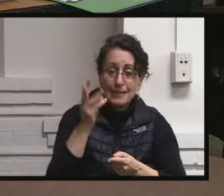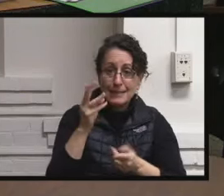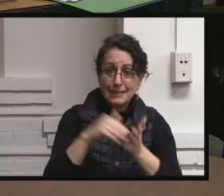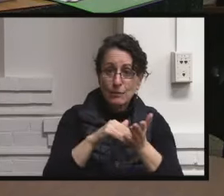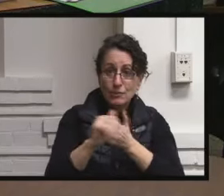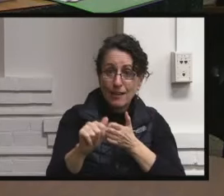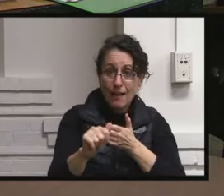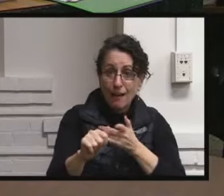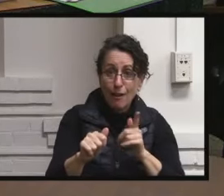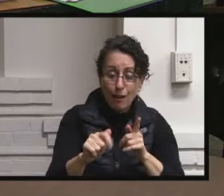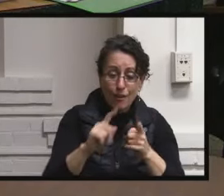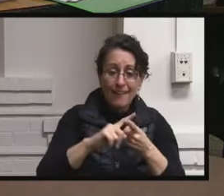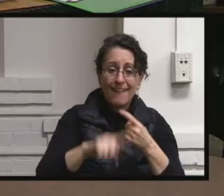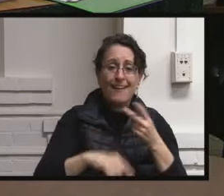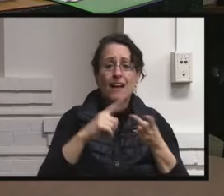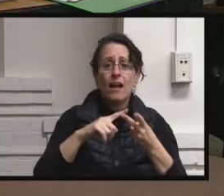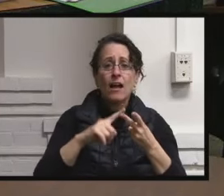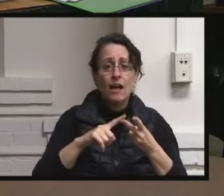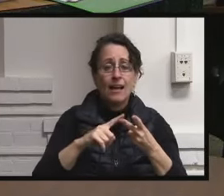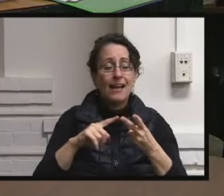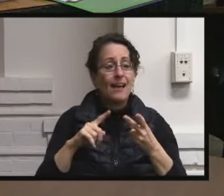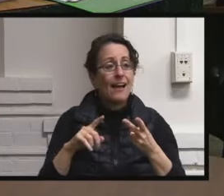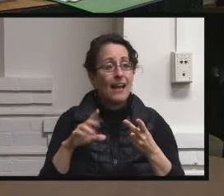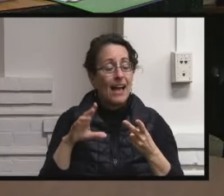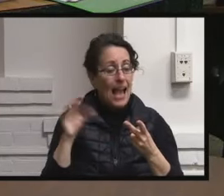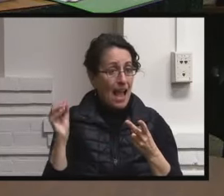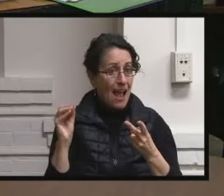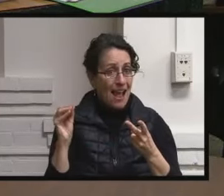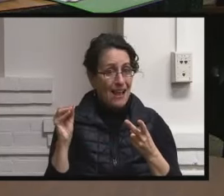sort of natural logical progression of